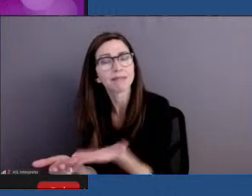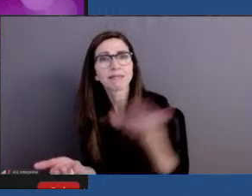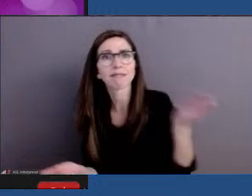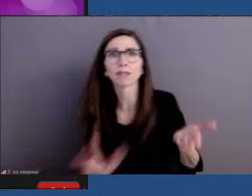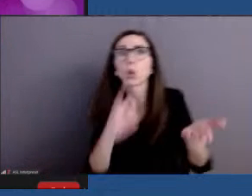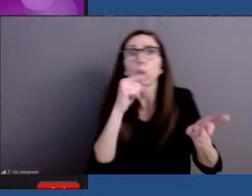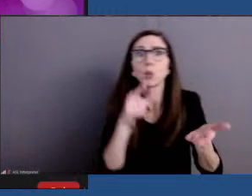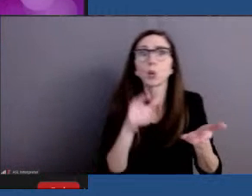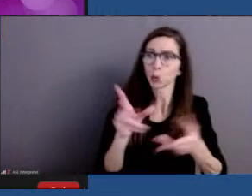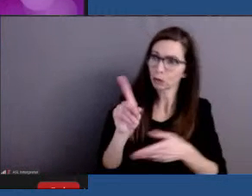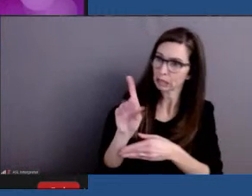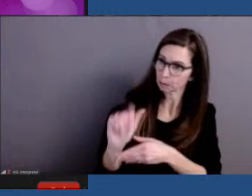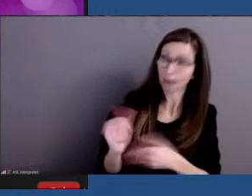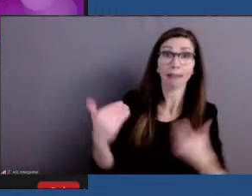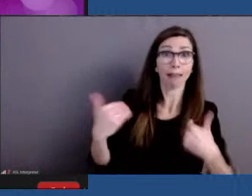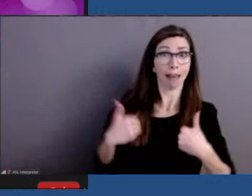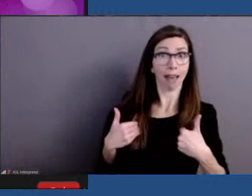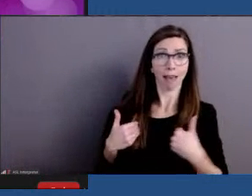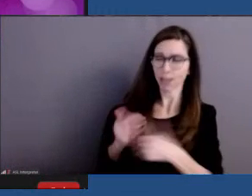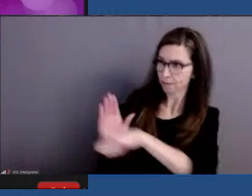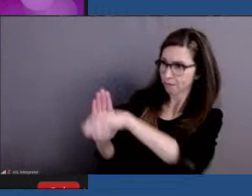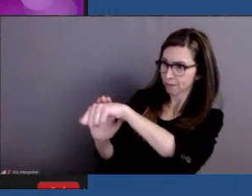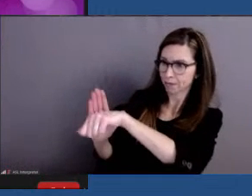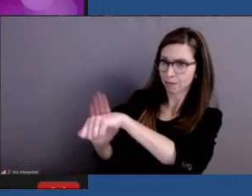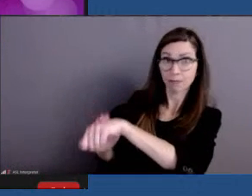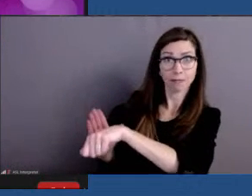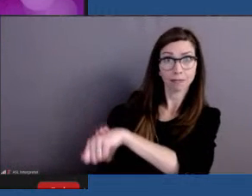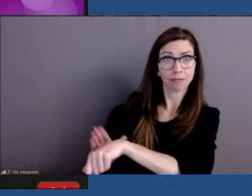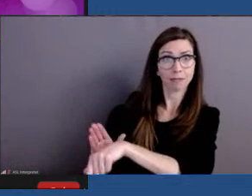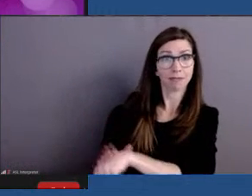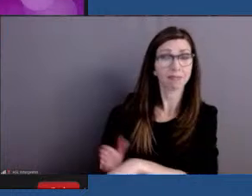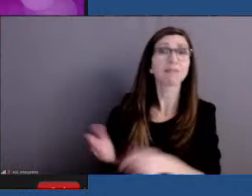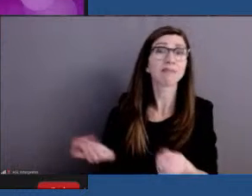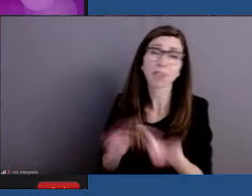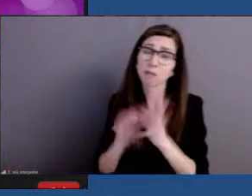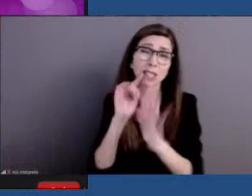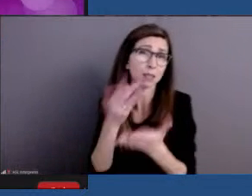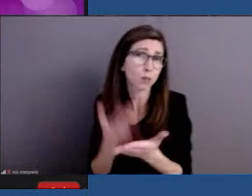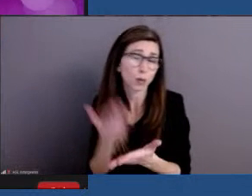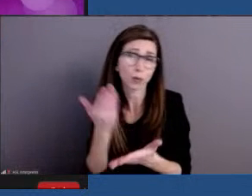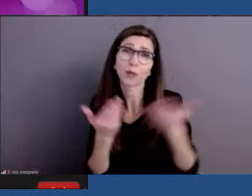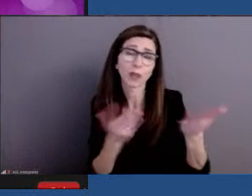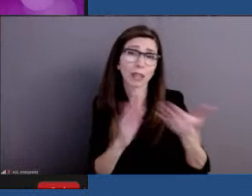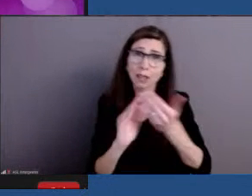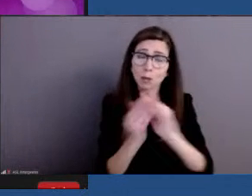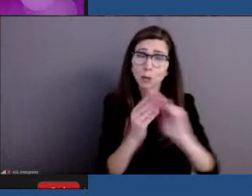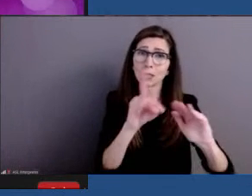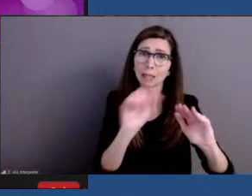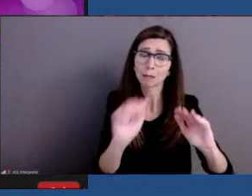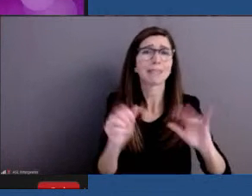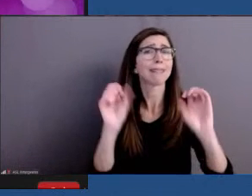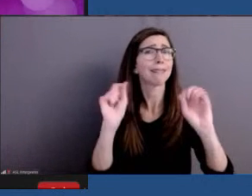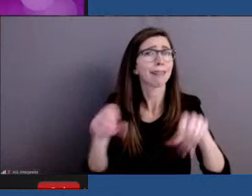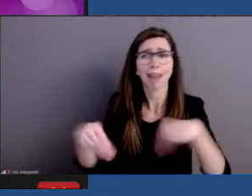This shows how much disability communities have to contribute to the architecture and design of our public